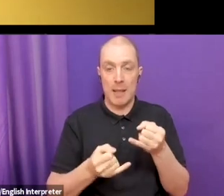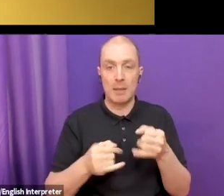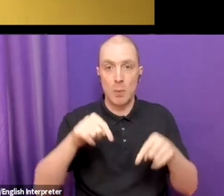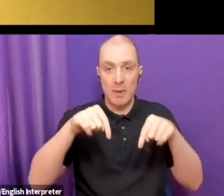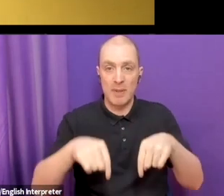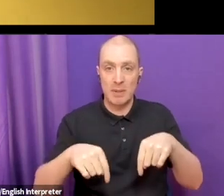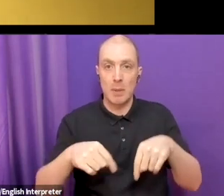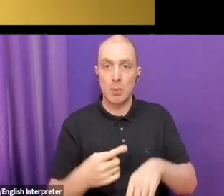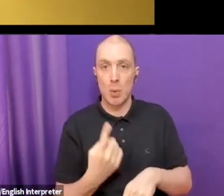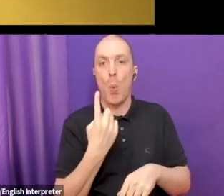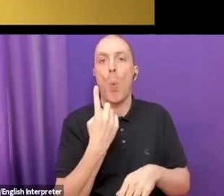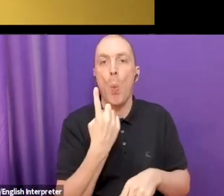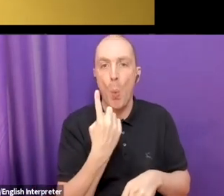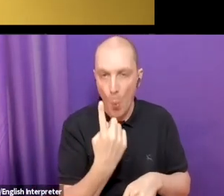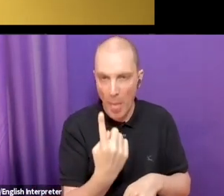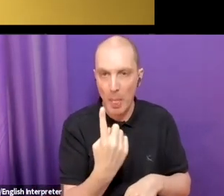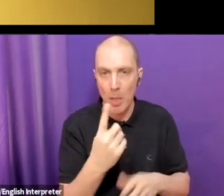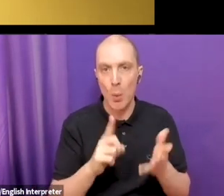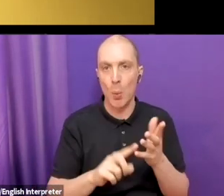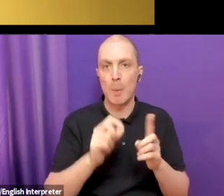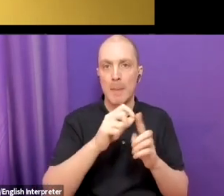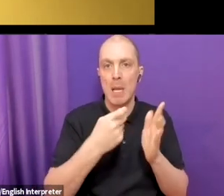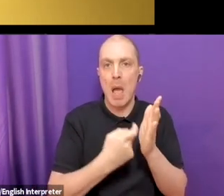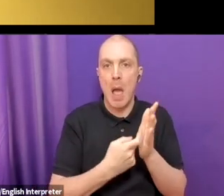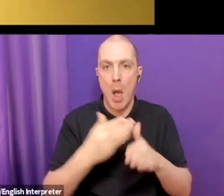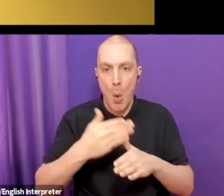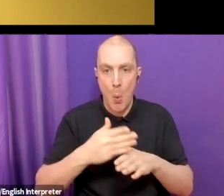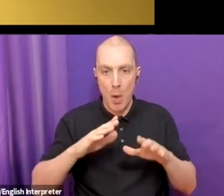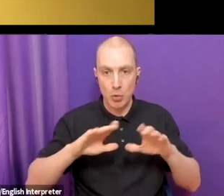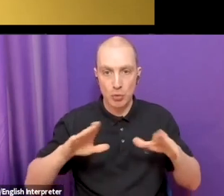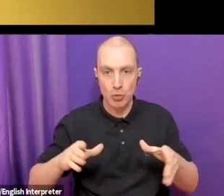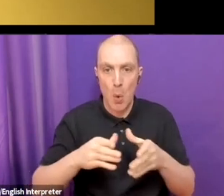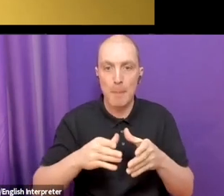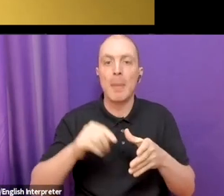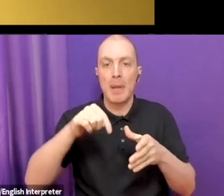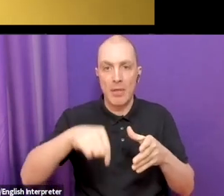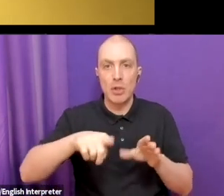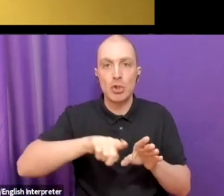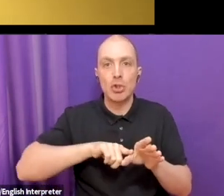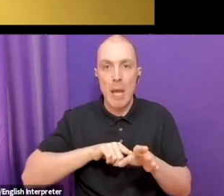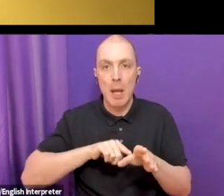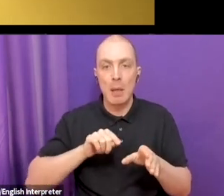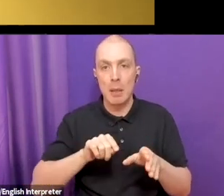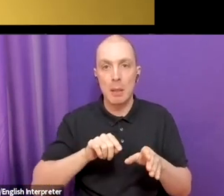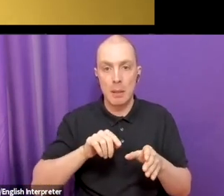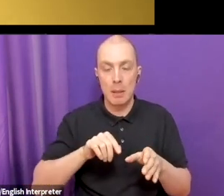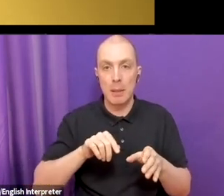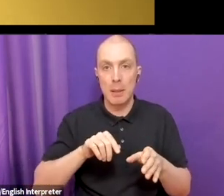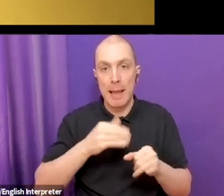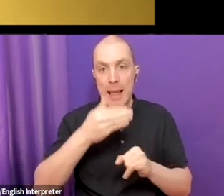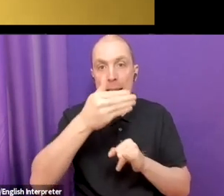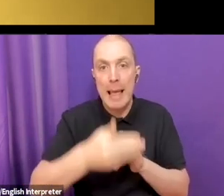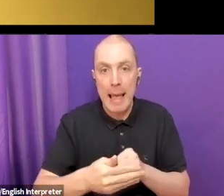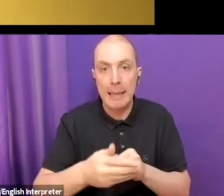series of UPR workshops that will be running this year. And at the end of the meeting, we will discuss our